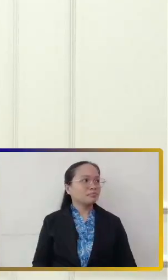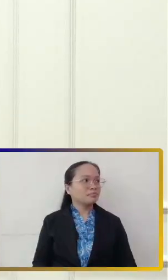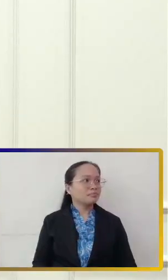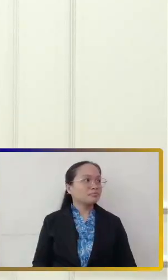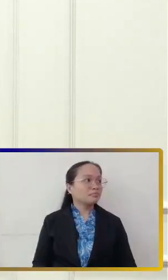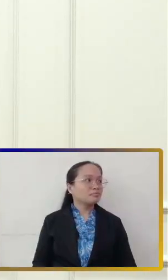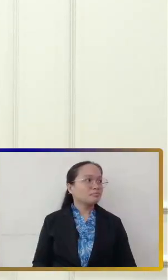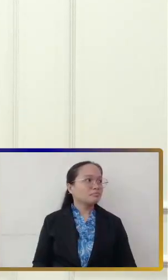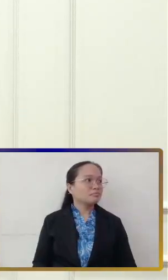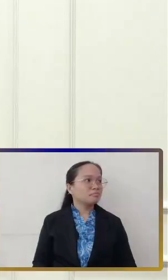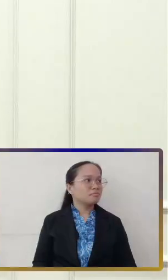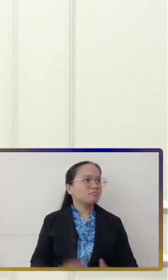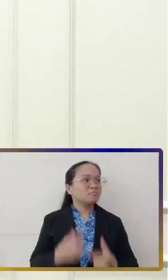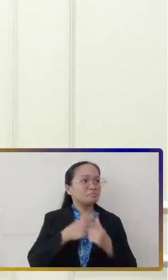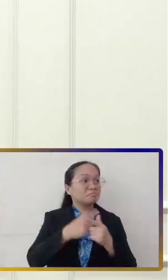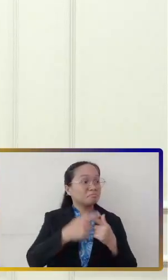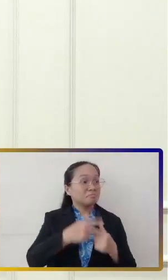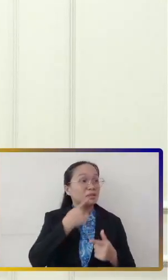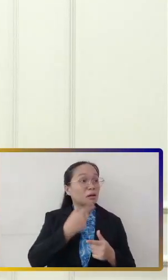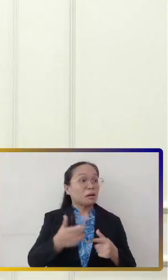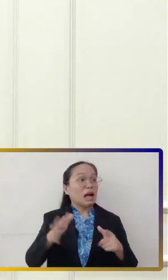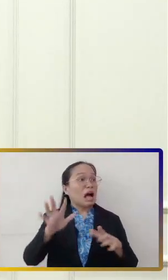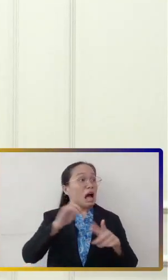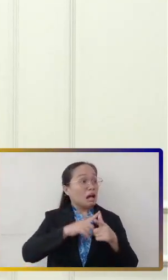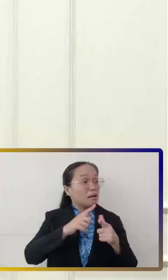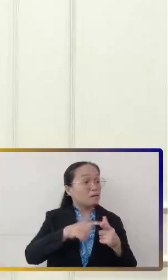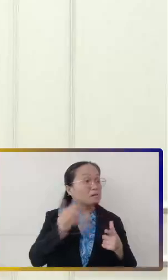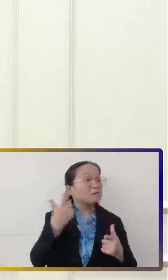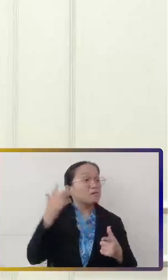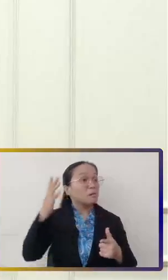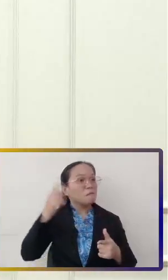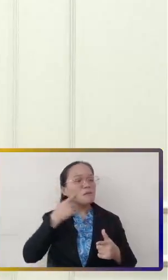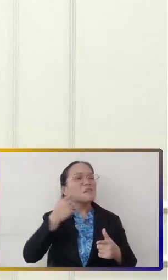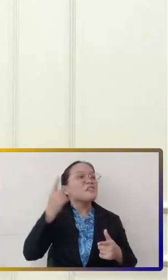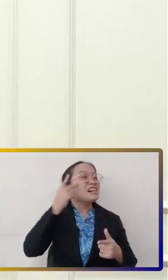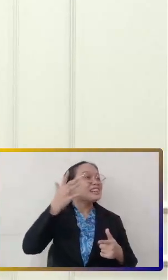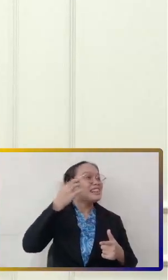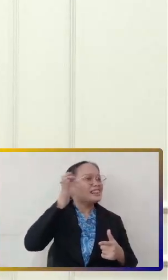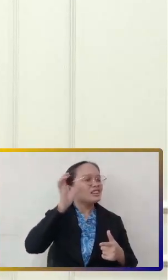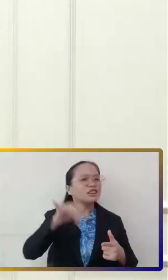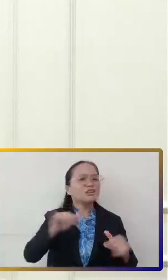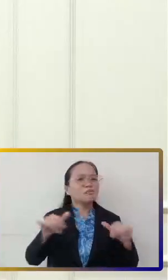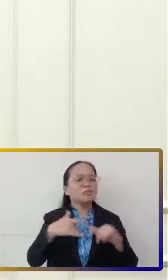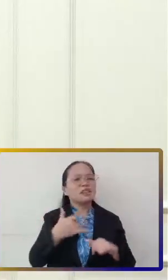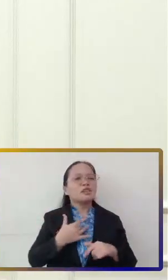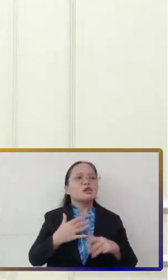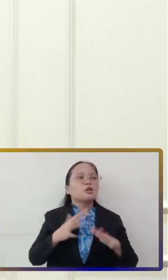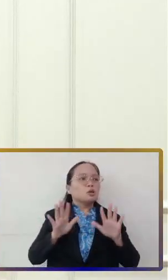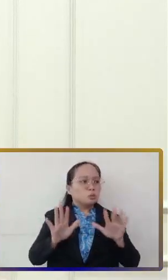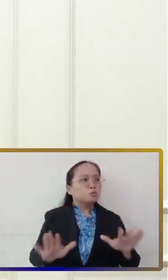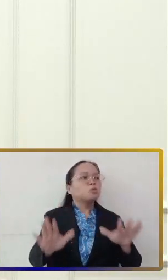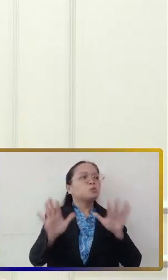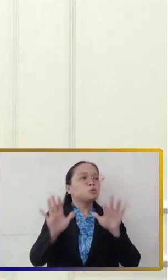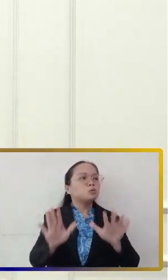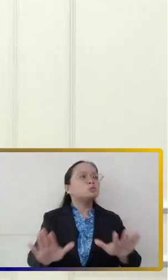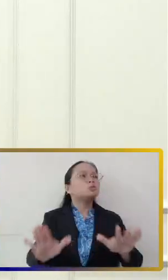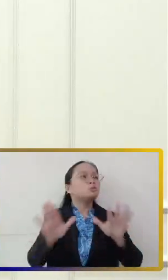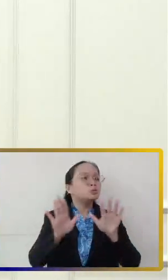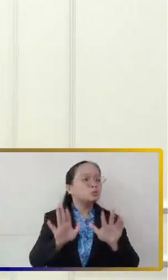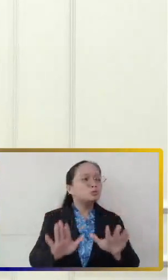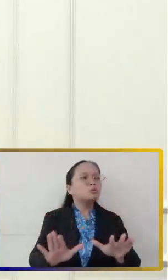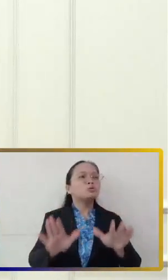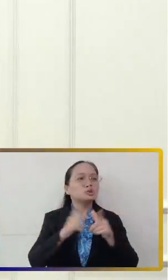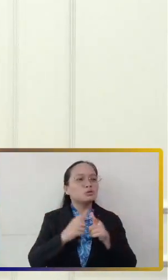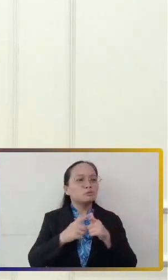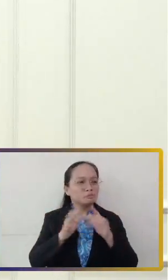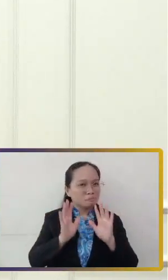Yeah, and pride, you know, is trying to move in. You know, hindi ko dapat pumasok sapat